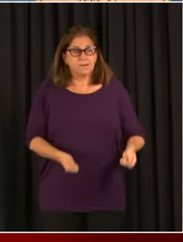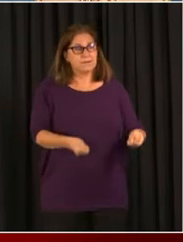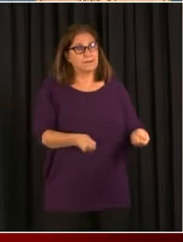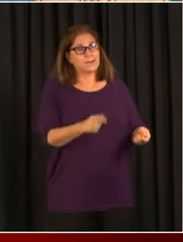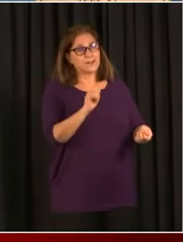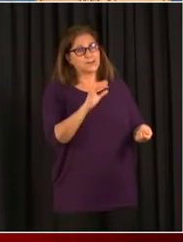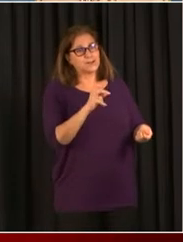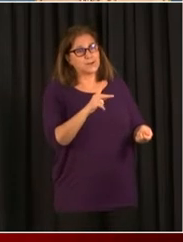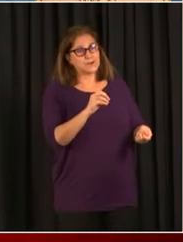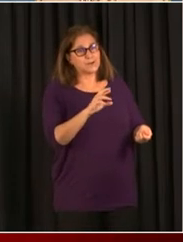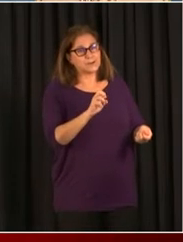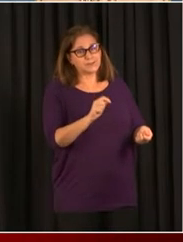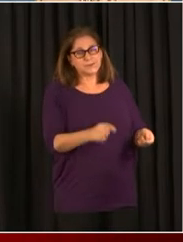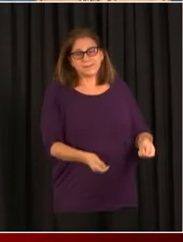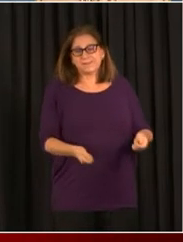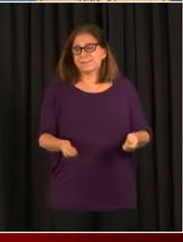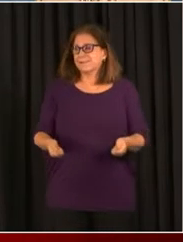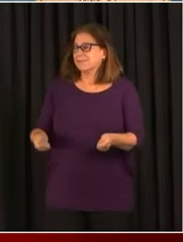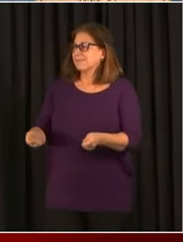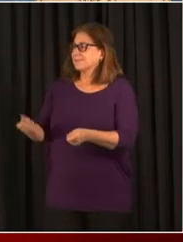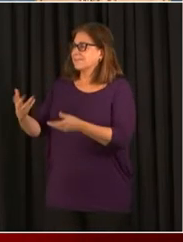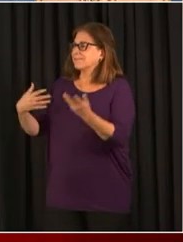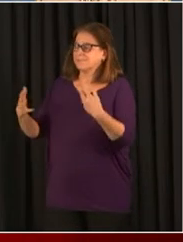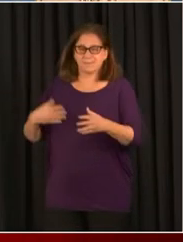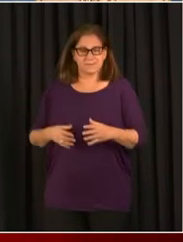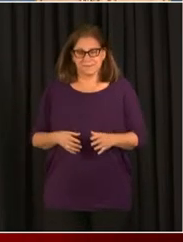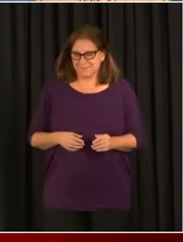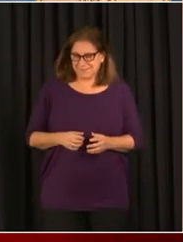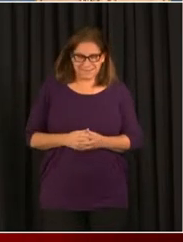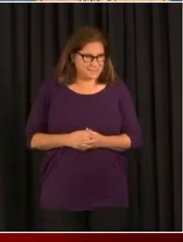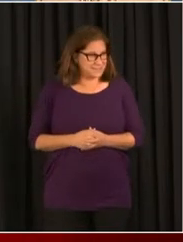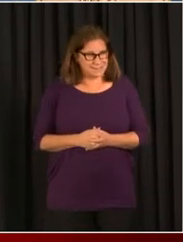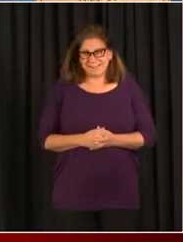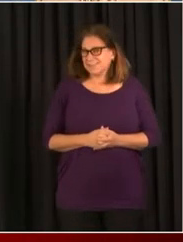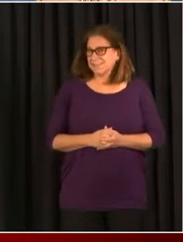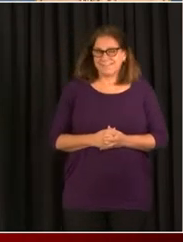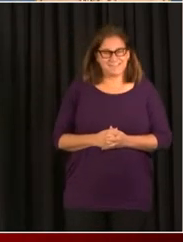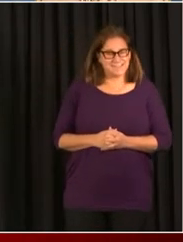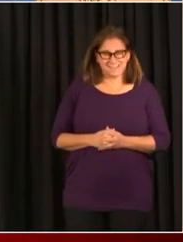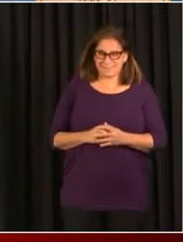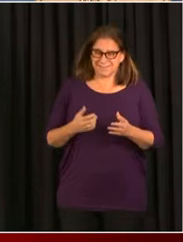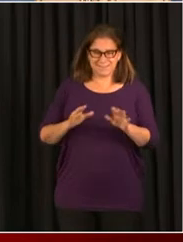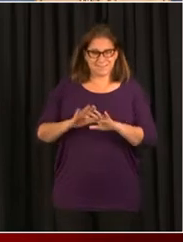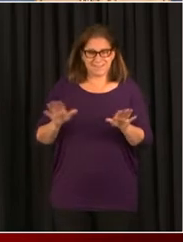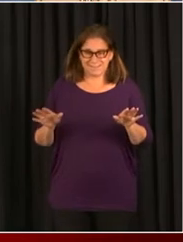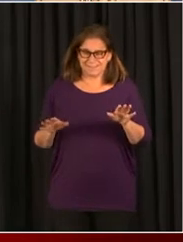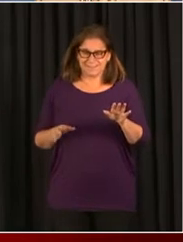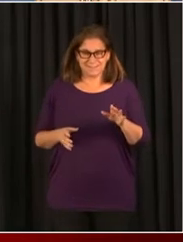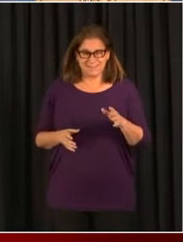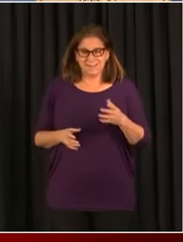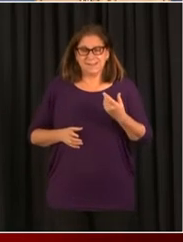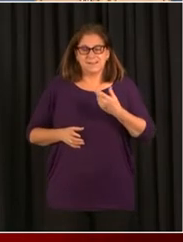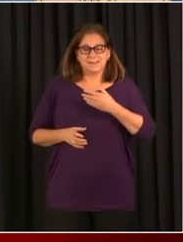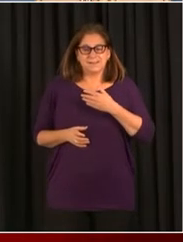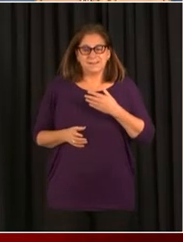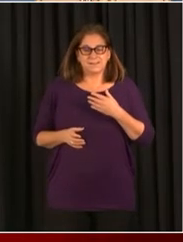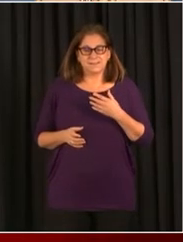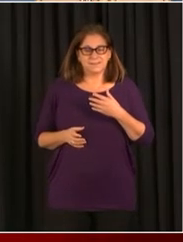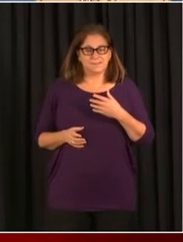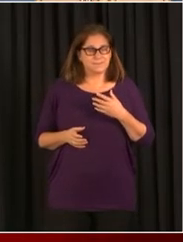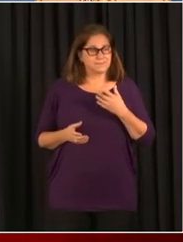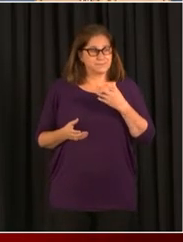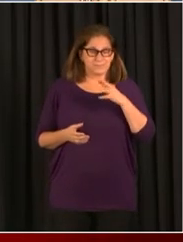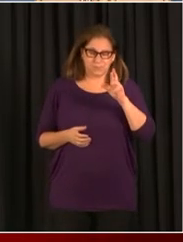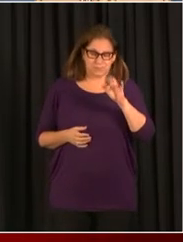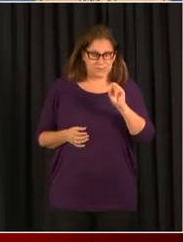lots. Please avoid that. Taking candy from communal candy bowls. Please avoid that. Going on hay